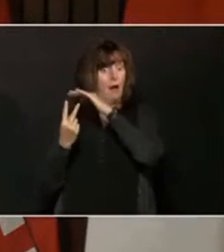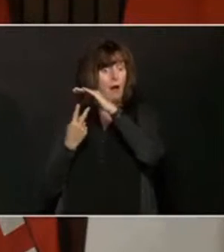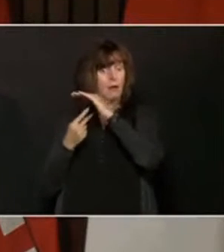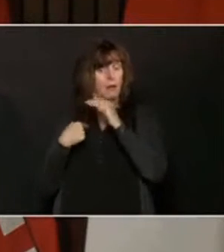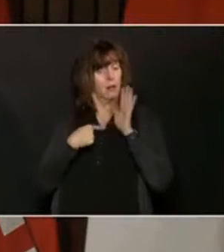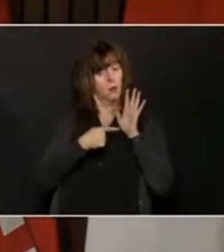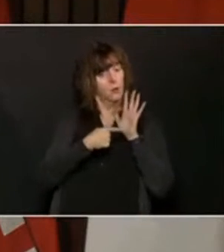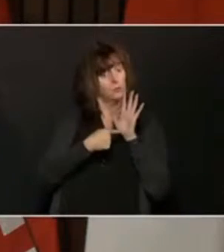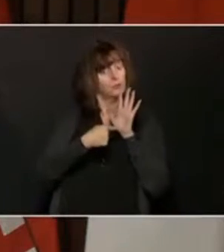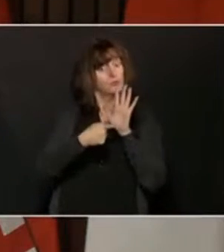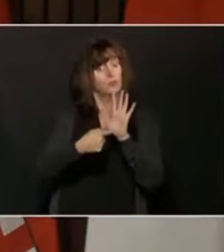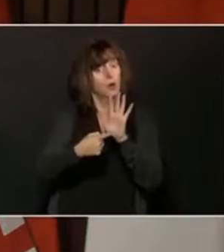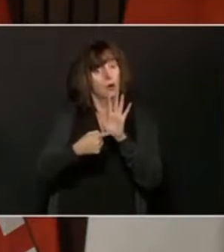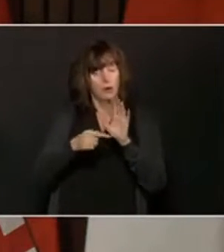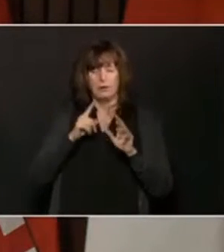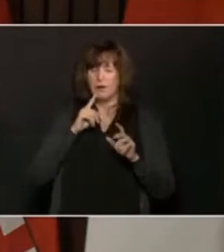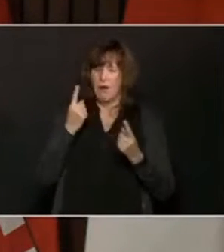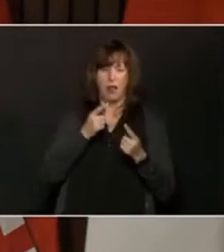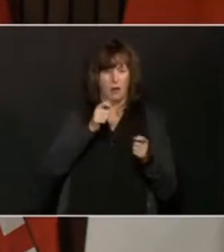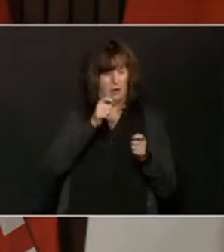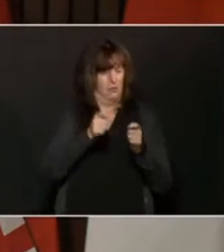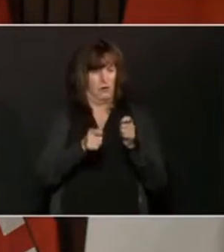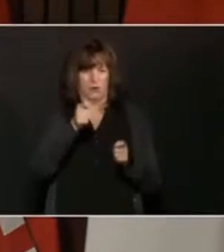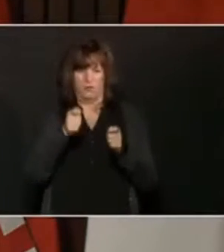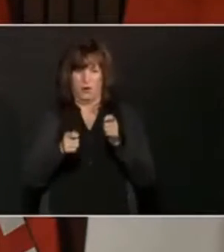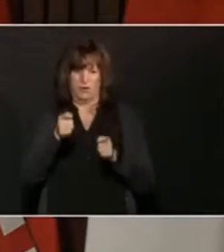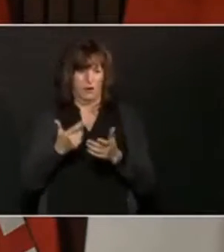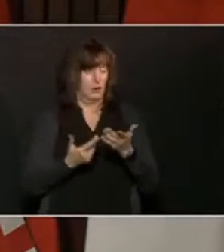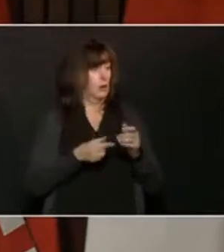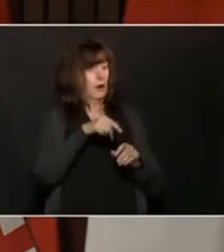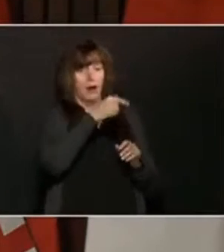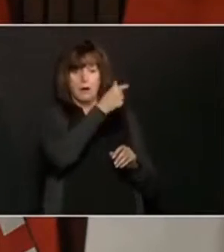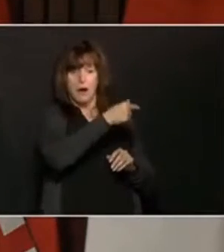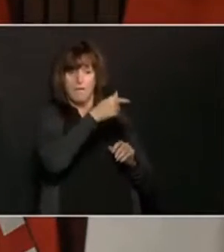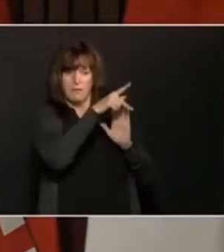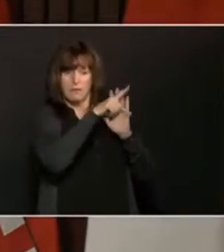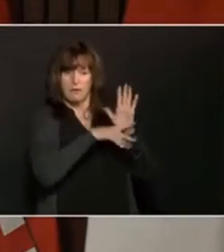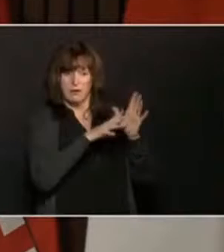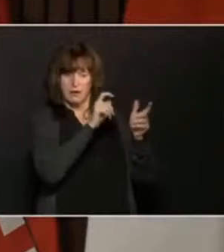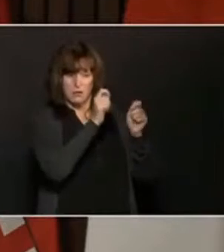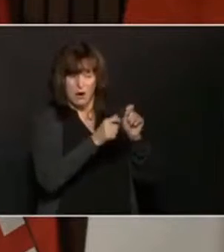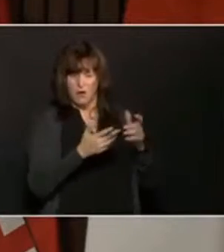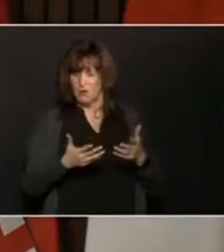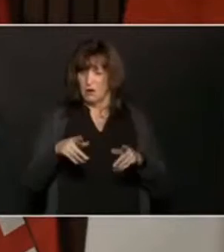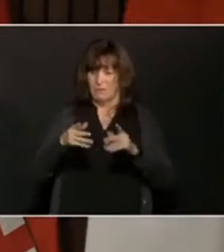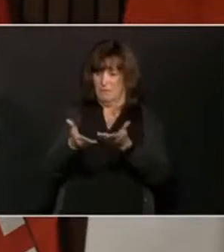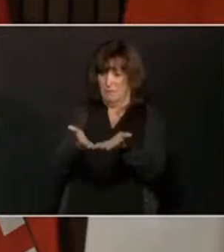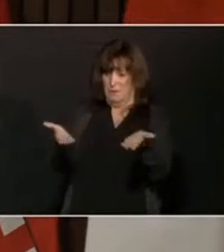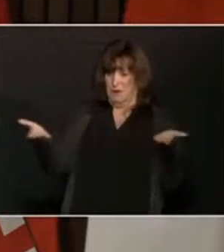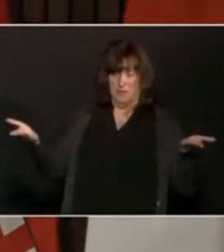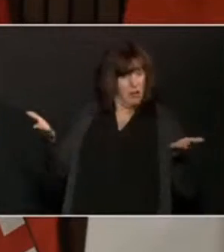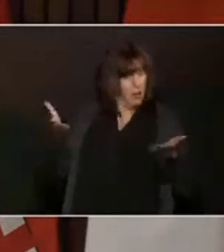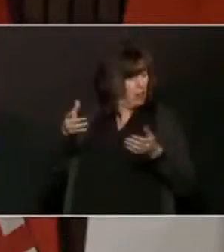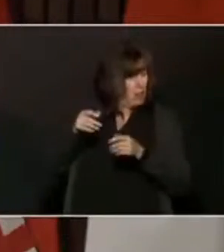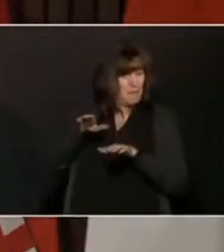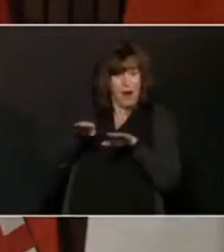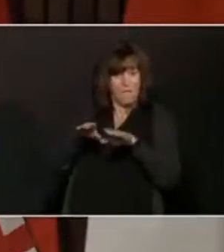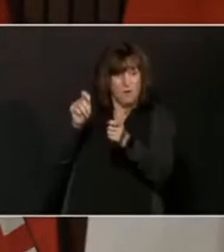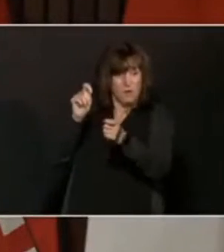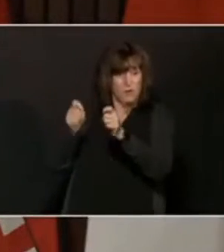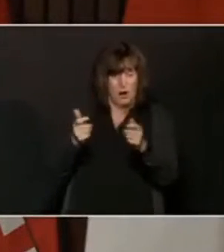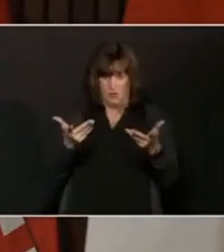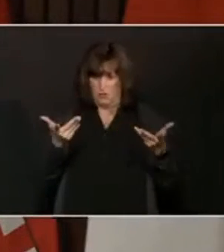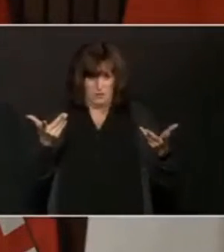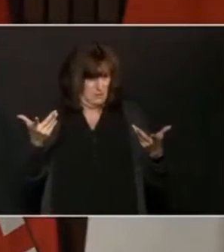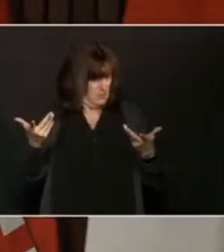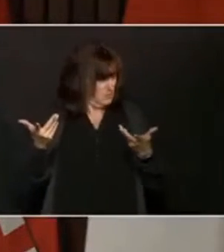There's changes in policy, there's changes in behavior, and these affect where the curves are. But where we are is still sort of boiling along at that, or